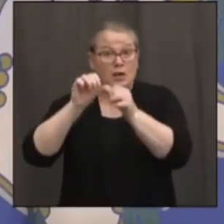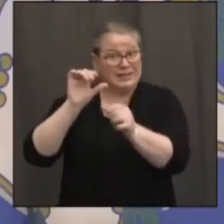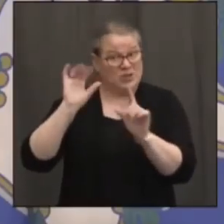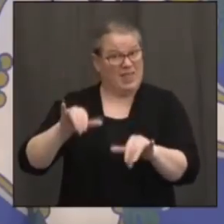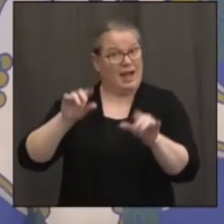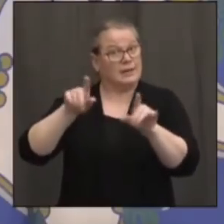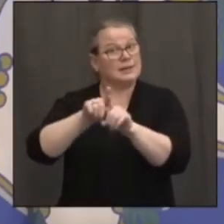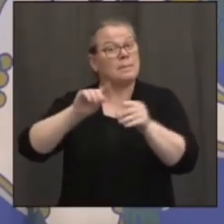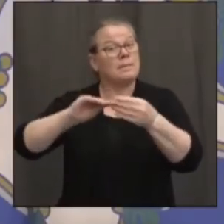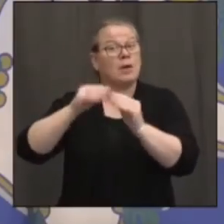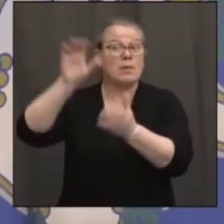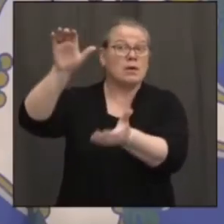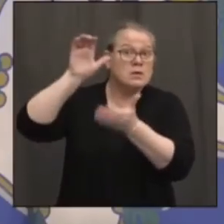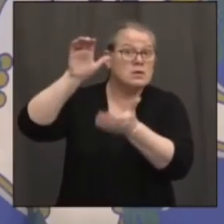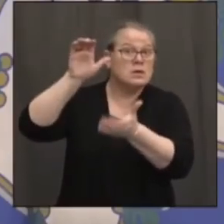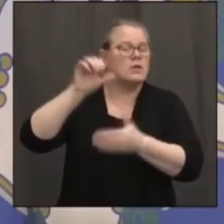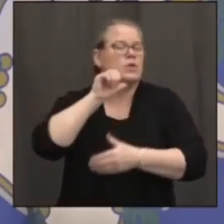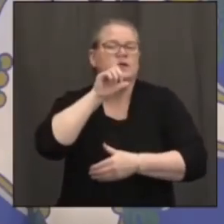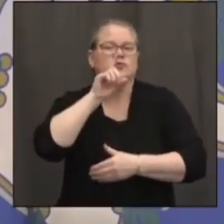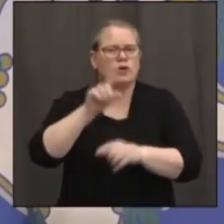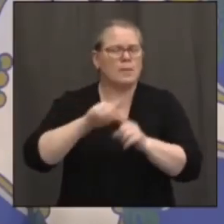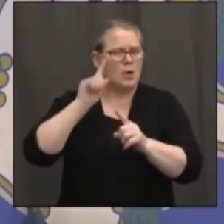very carefully.